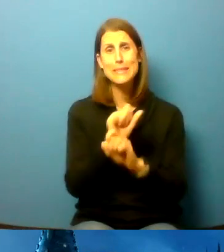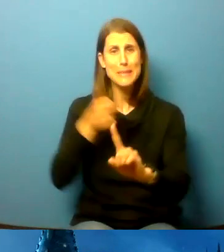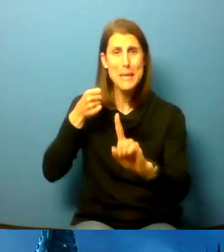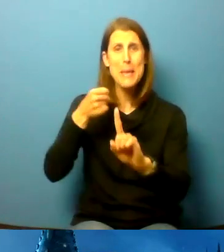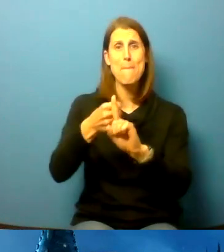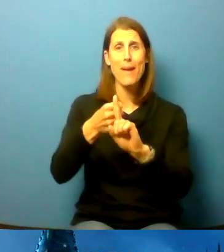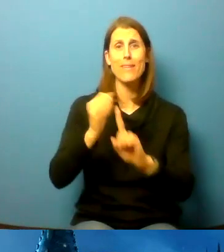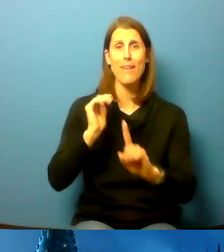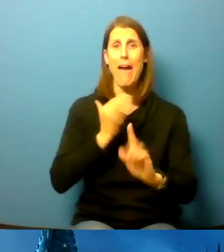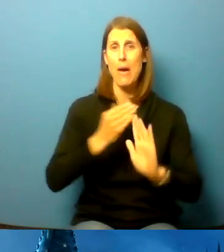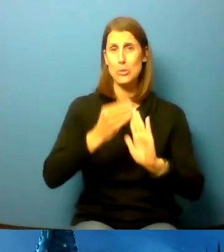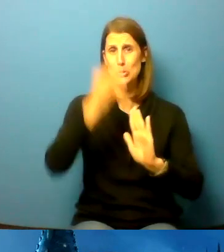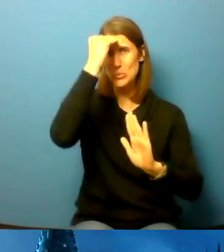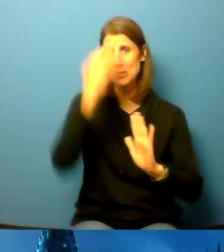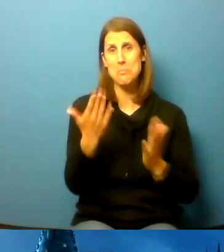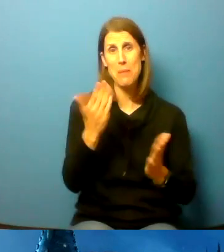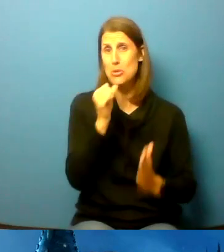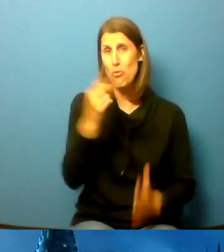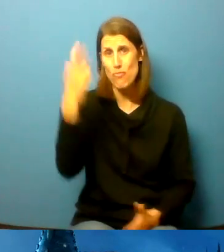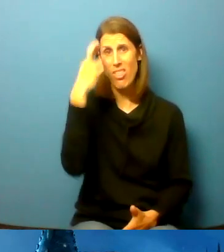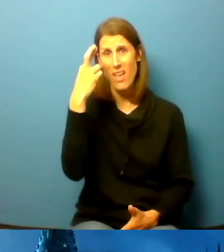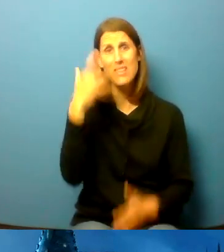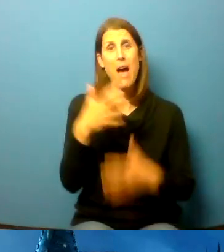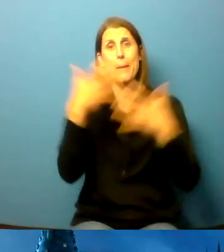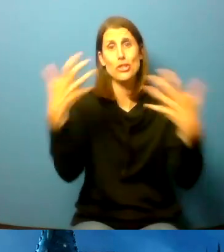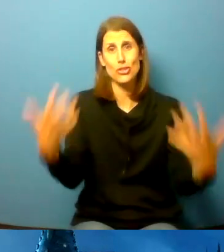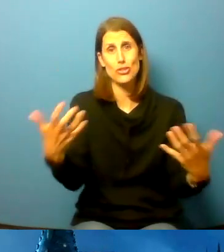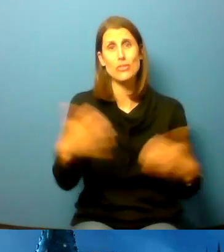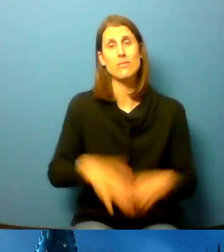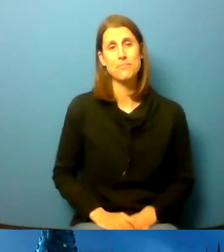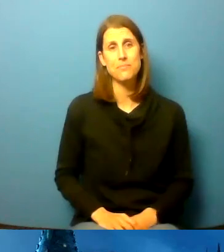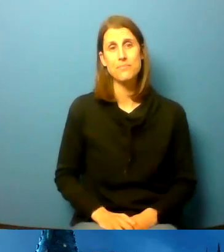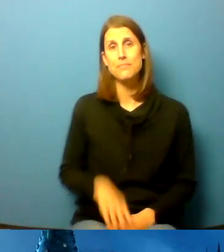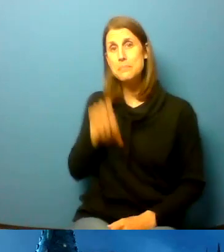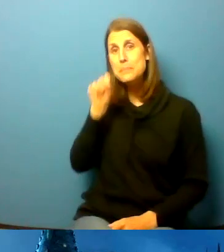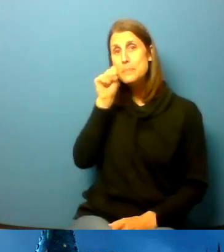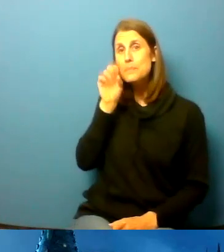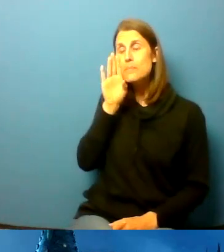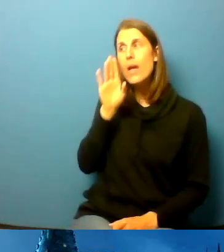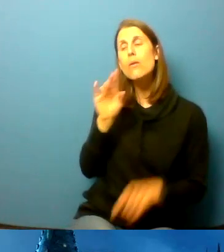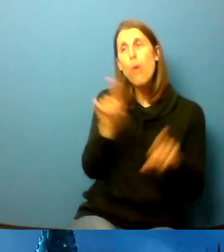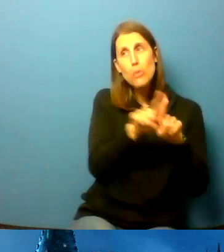which is really nice. Awesome. And I'm sure it is very impactful on the families as well.